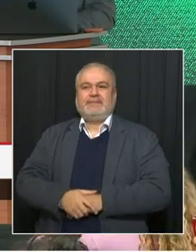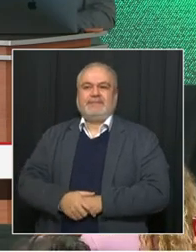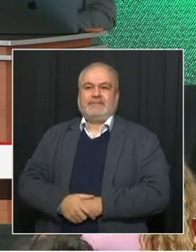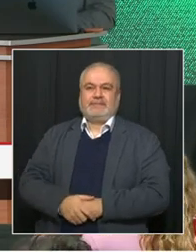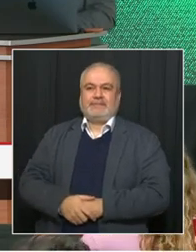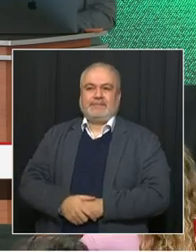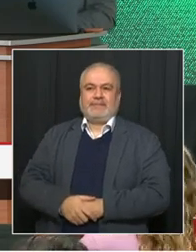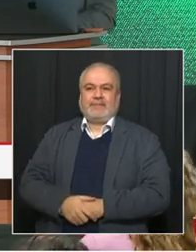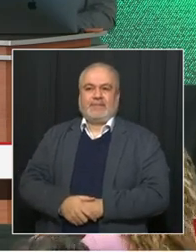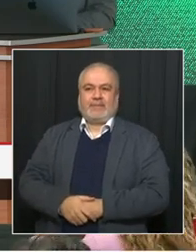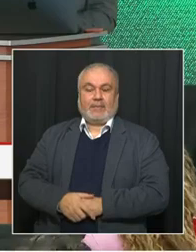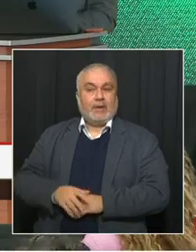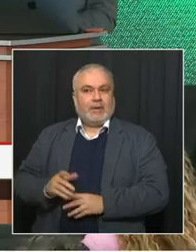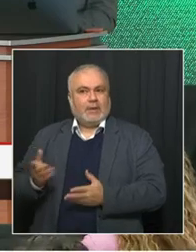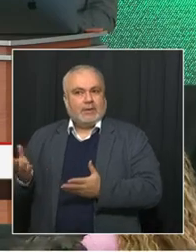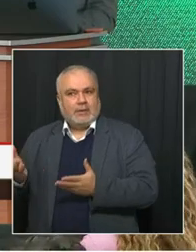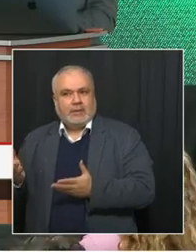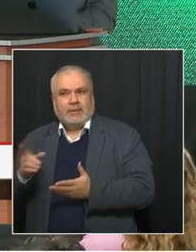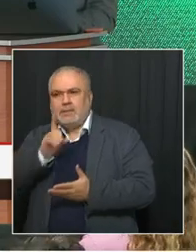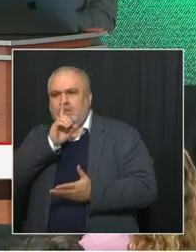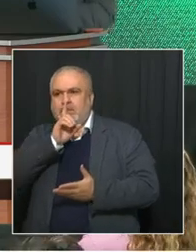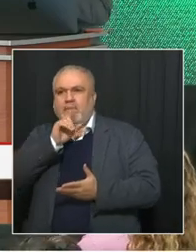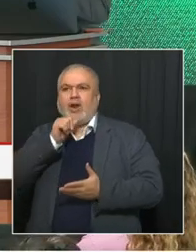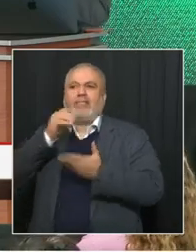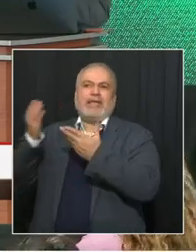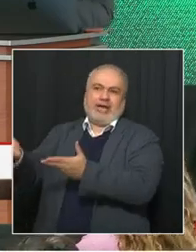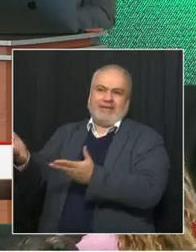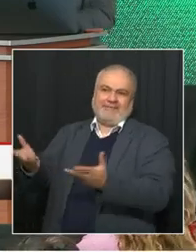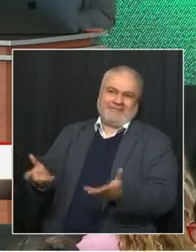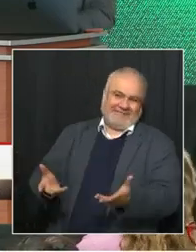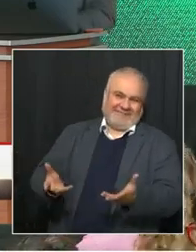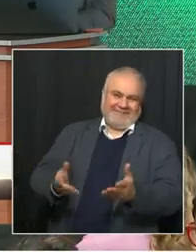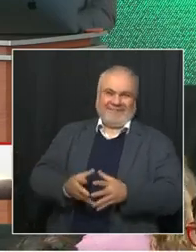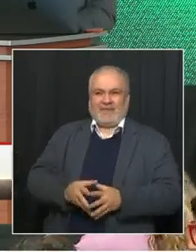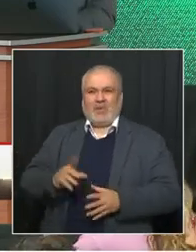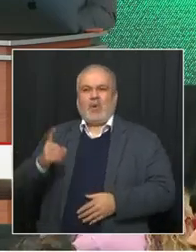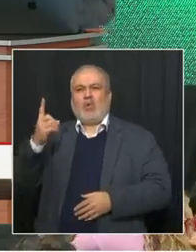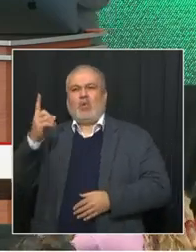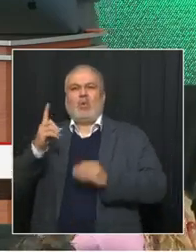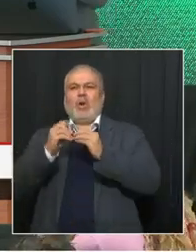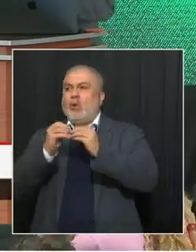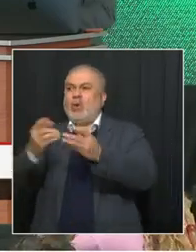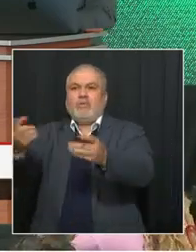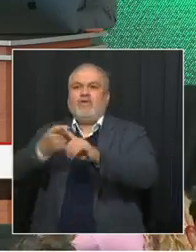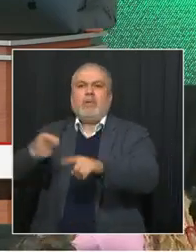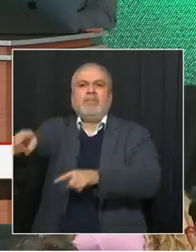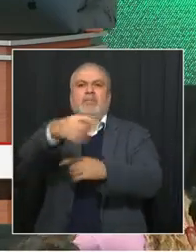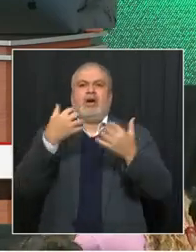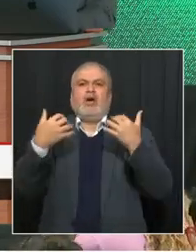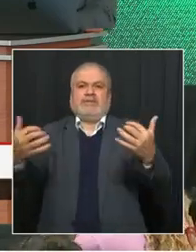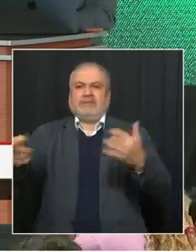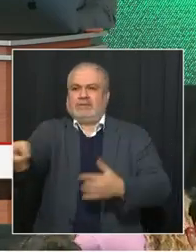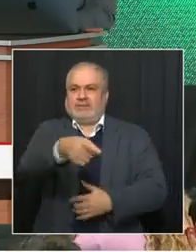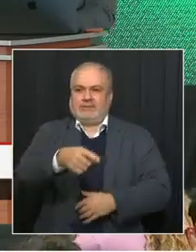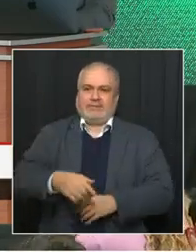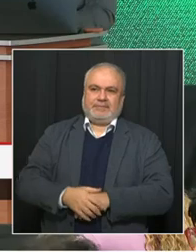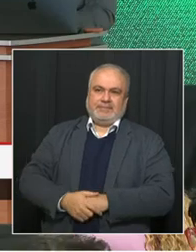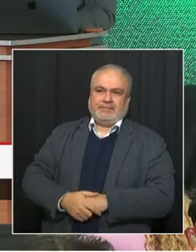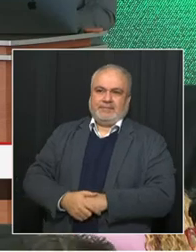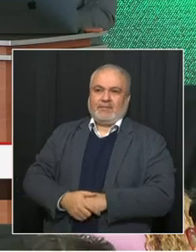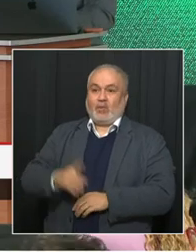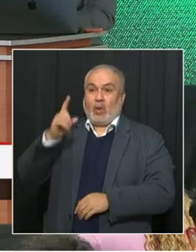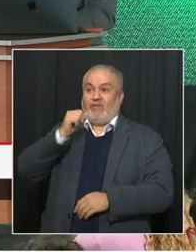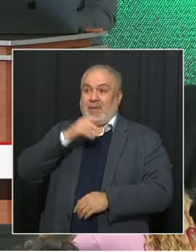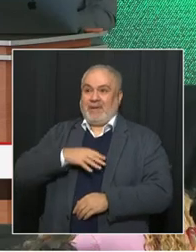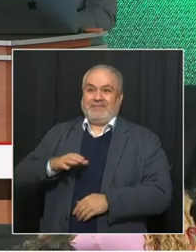She's not there. All right, we don't have Miss Dorothy. We'll take this one more young lady question here. here, and then. My name is Joy.